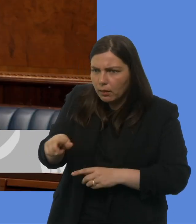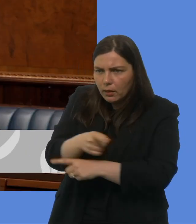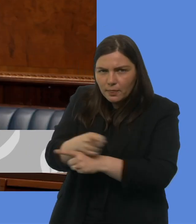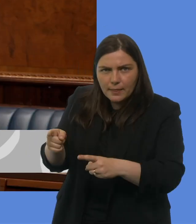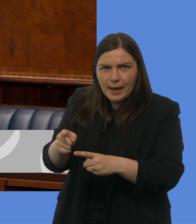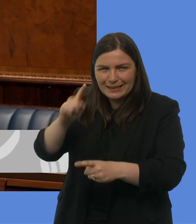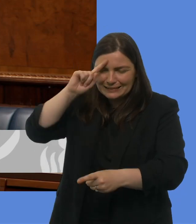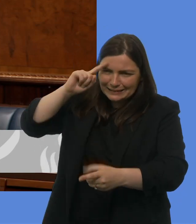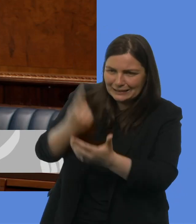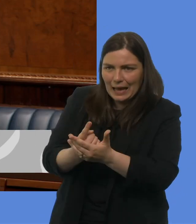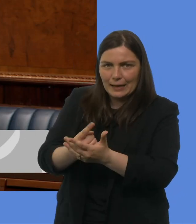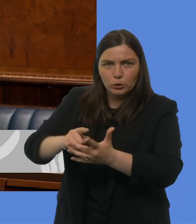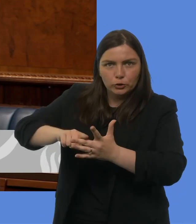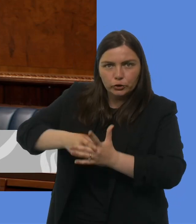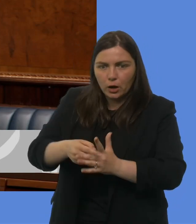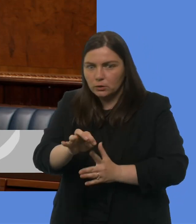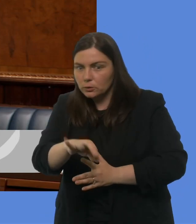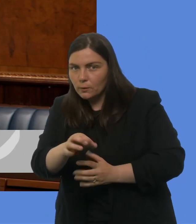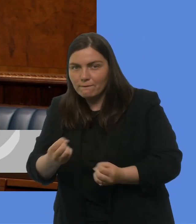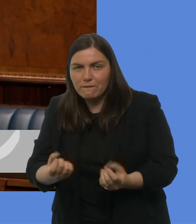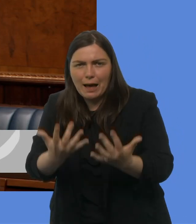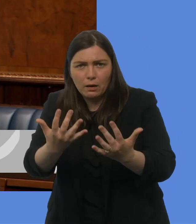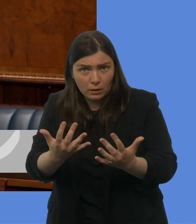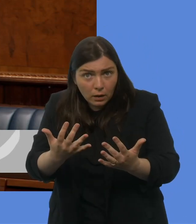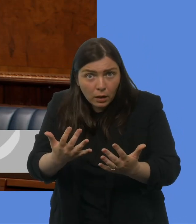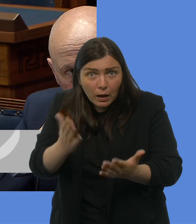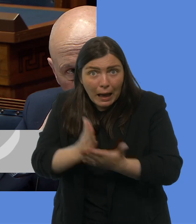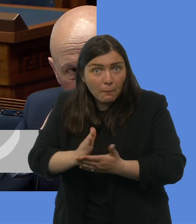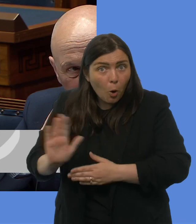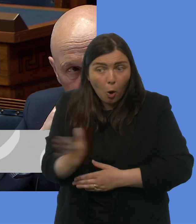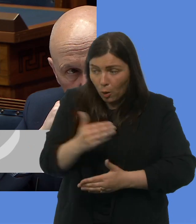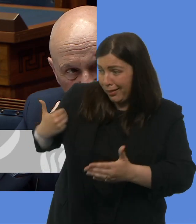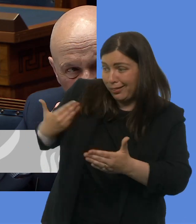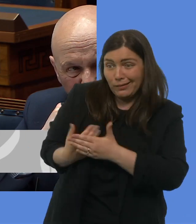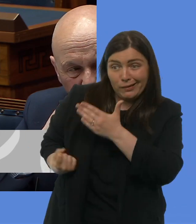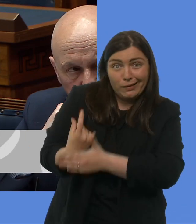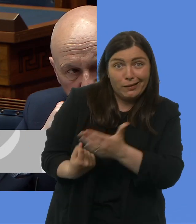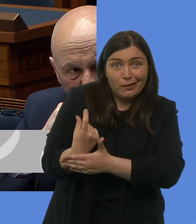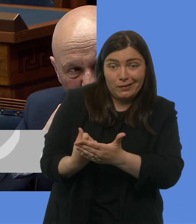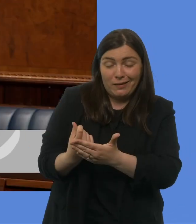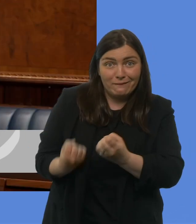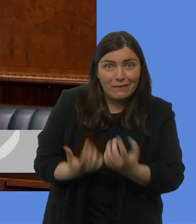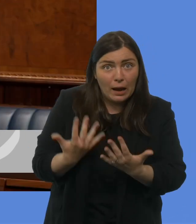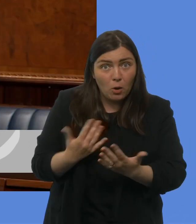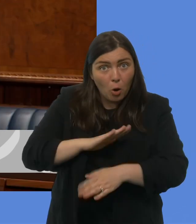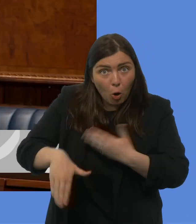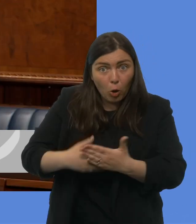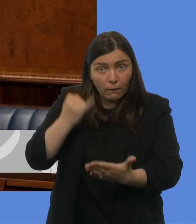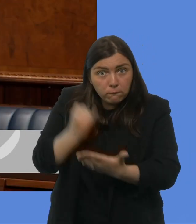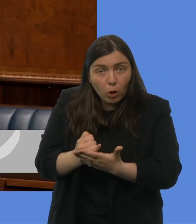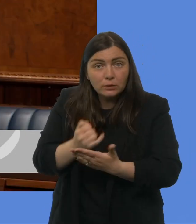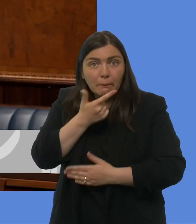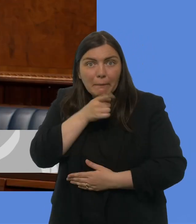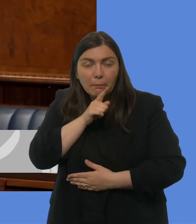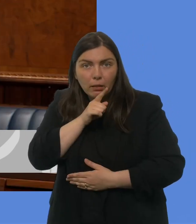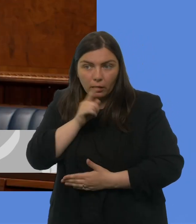those fires been attributed to that cause? In fact, are they all deliberate arson attacks, or are there some of those that have been otherwise? And has it